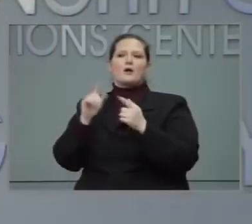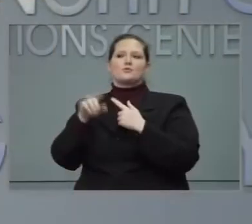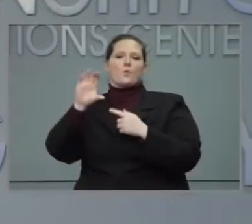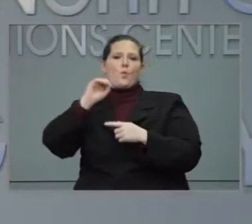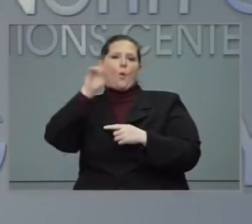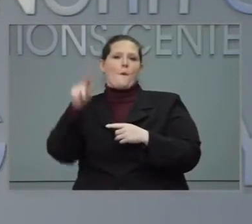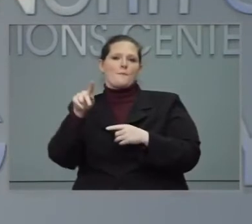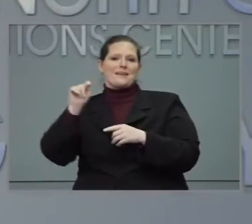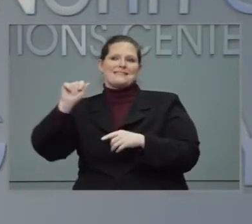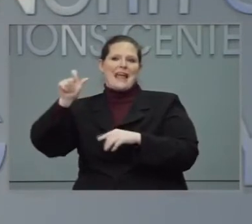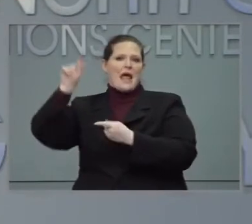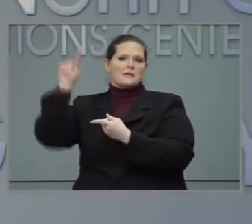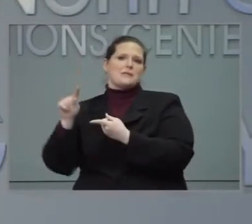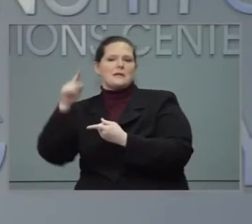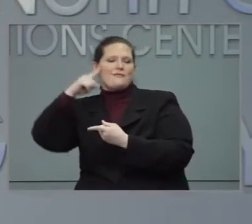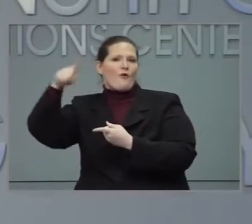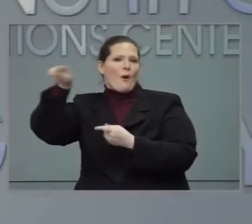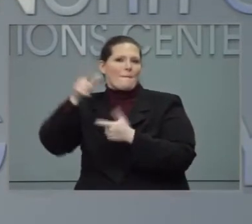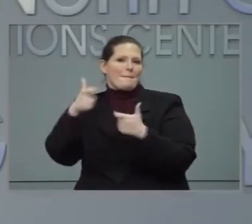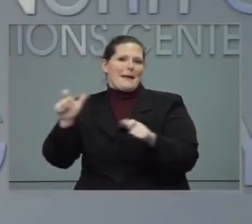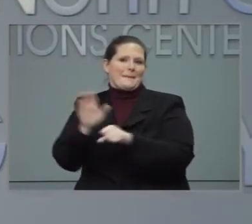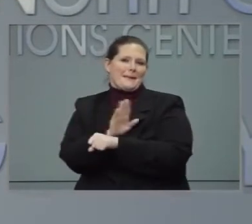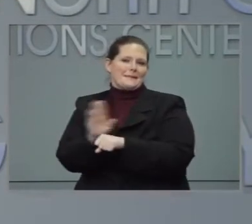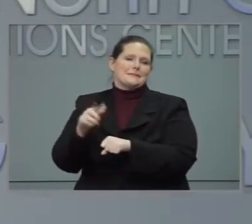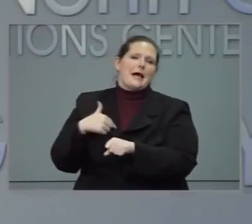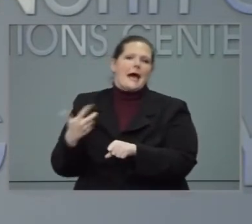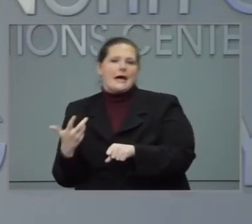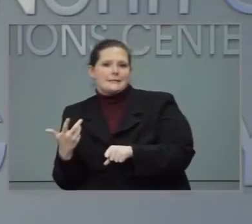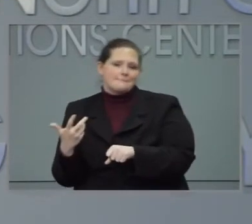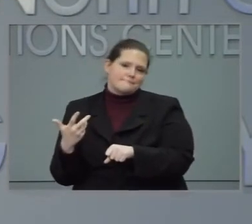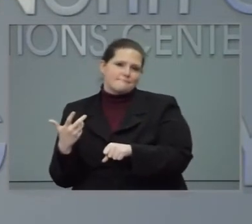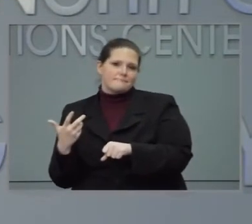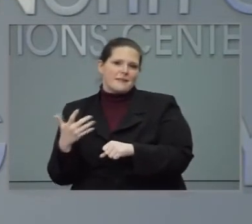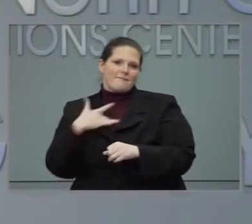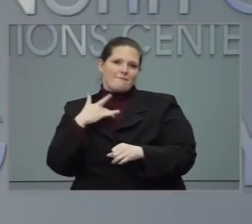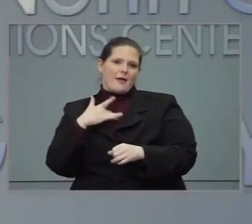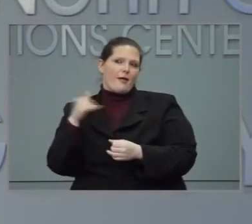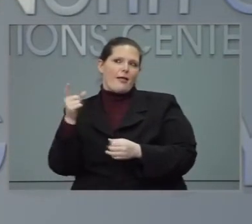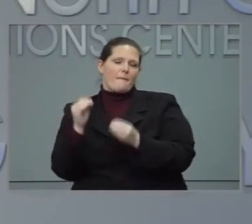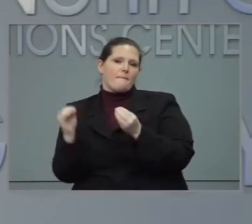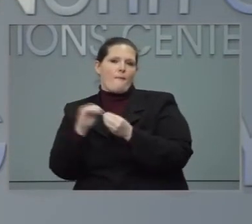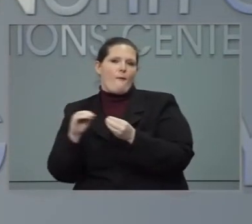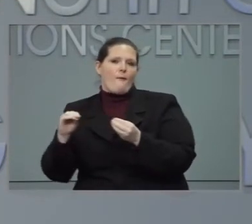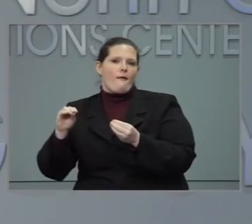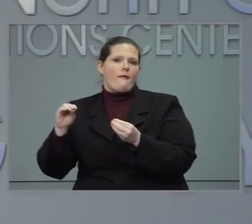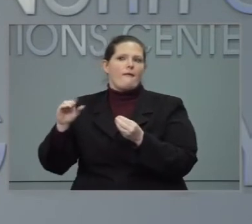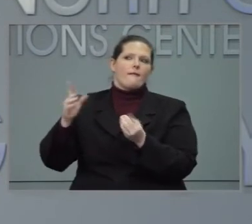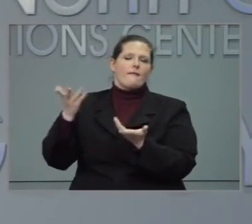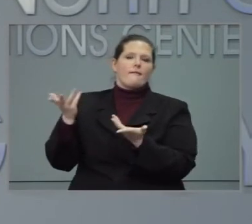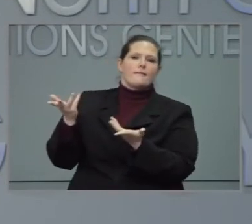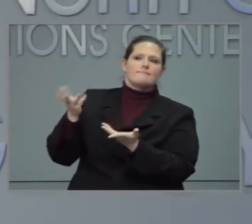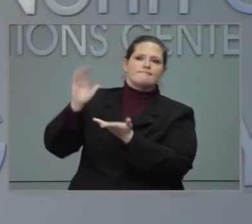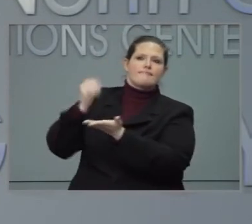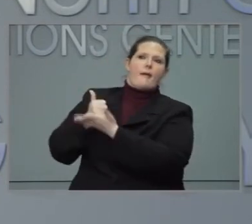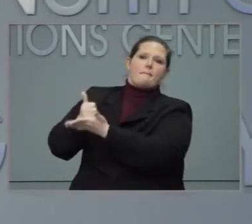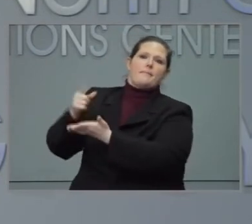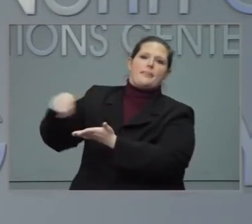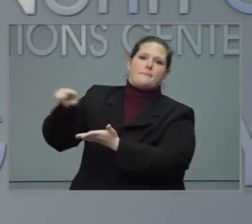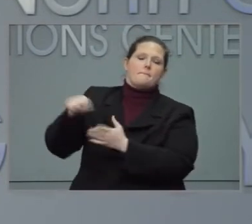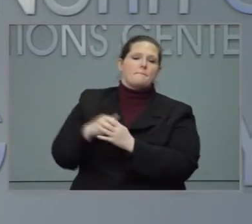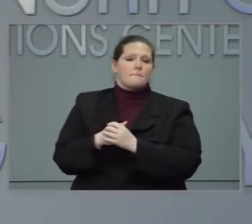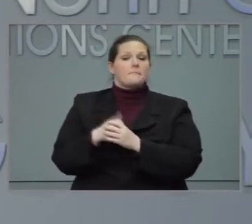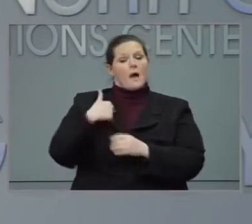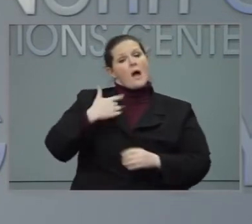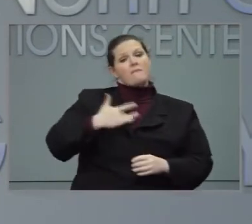that. I asked Cooper if he's open to that. I think we can find some areas of negotiations in cutting taxes for people.